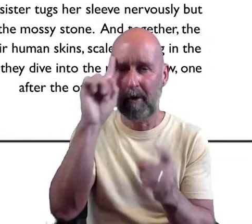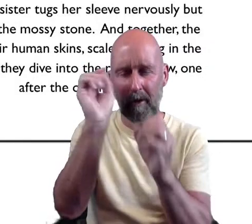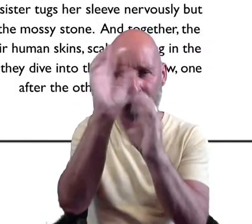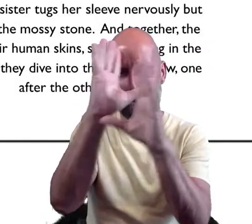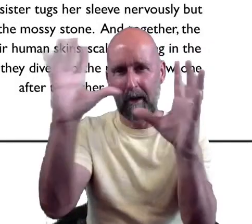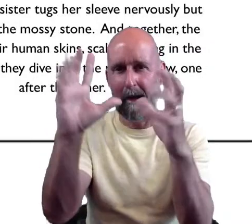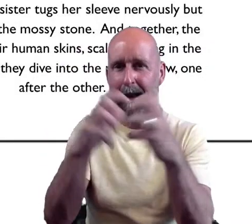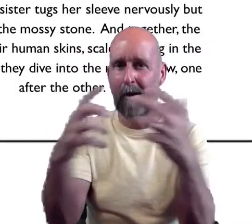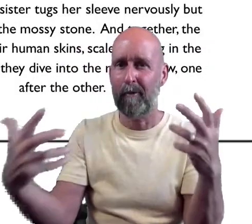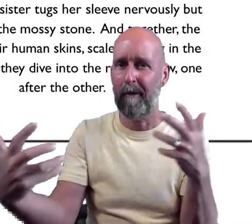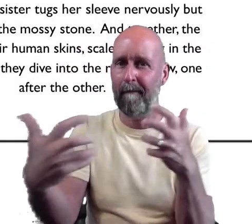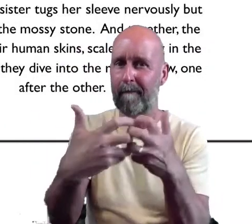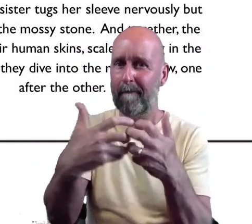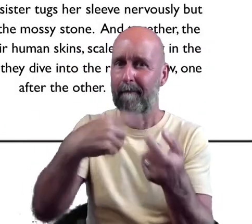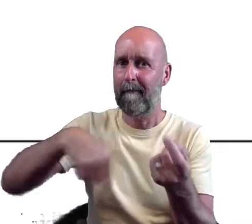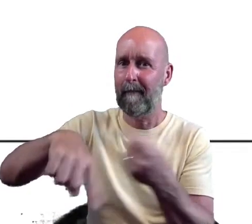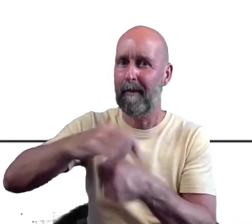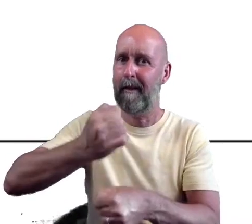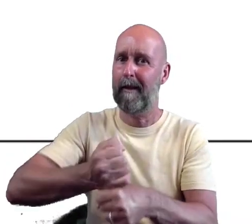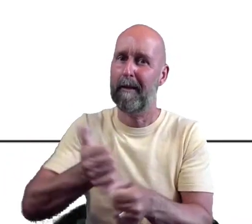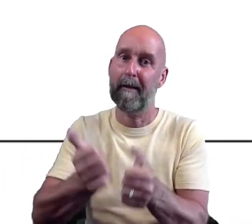the game world.